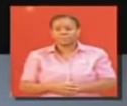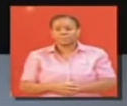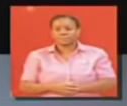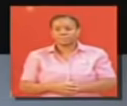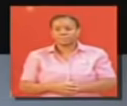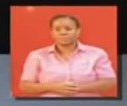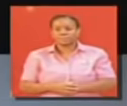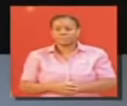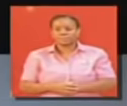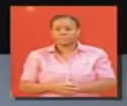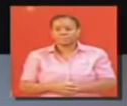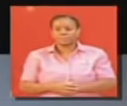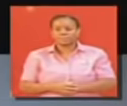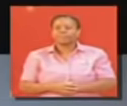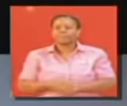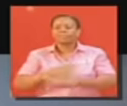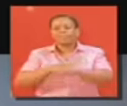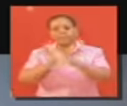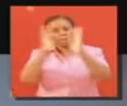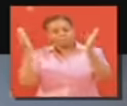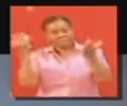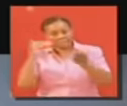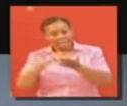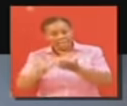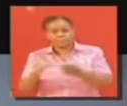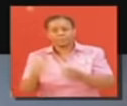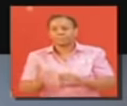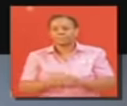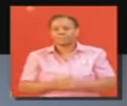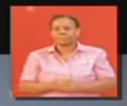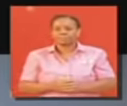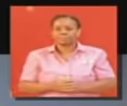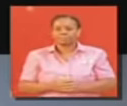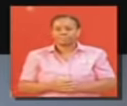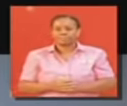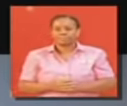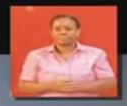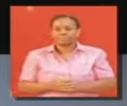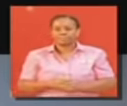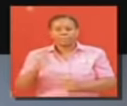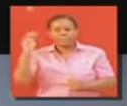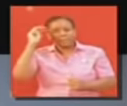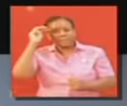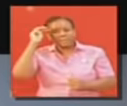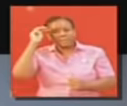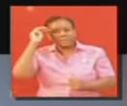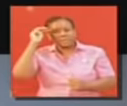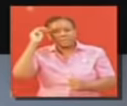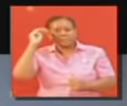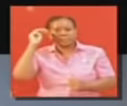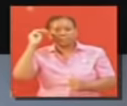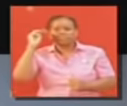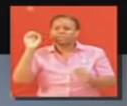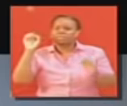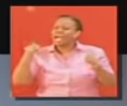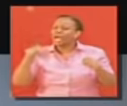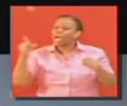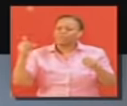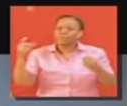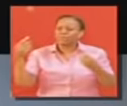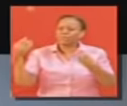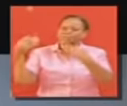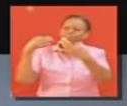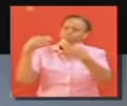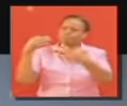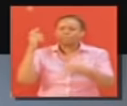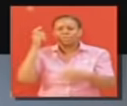Hi, good morning again. Sono Lala from TTT News. Minister, can we get an update on the antigen testing? When is that expected?